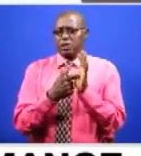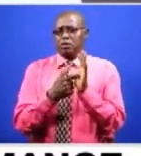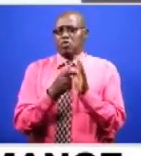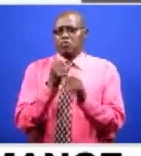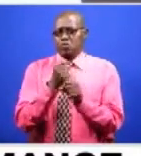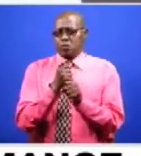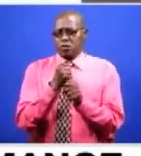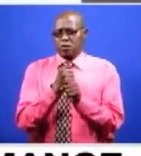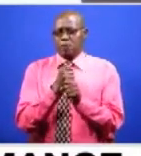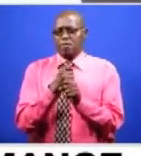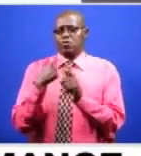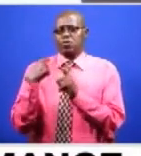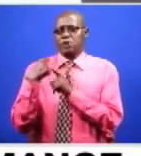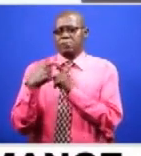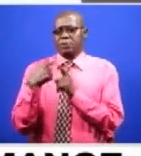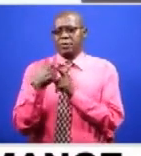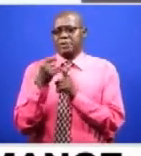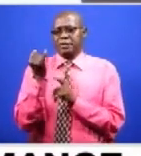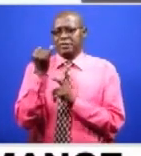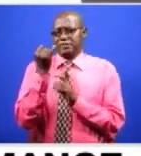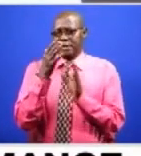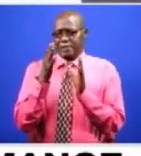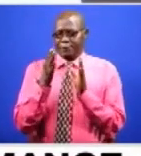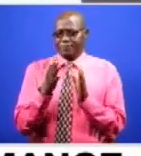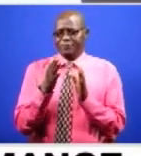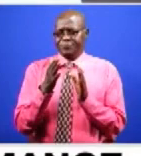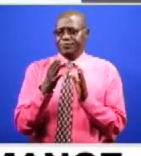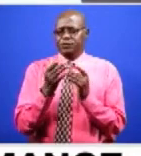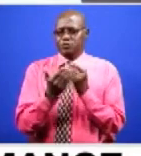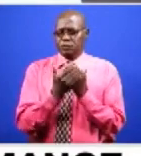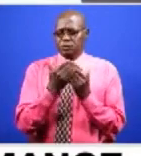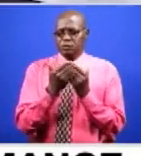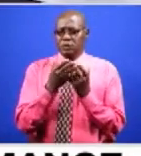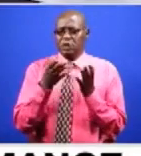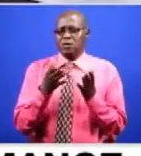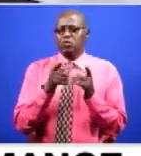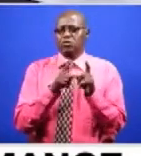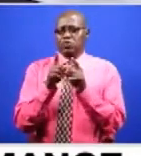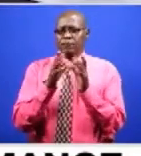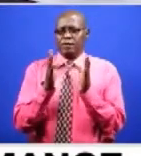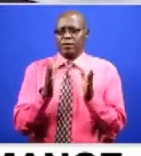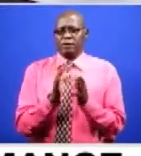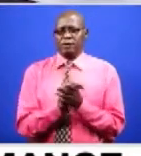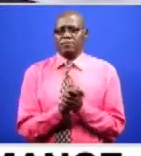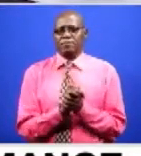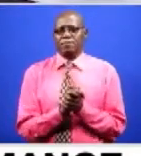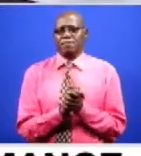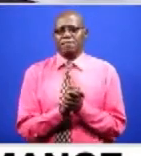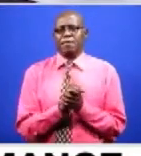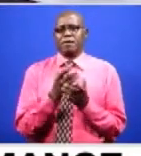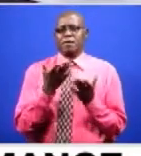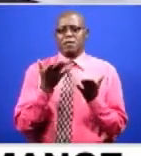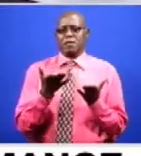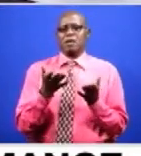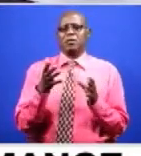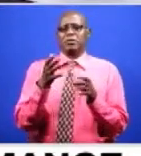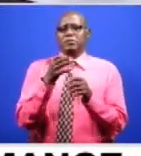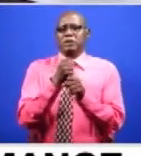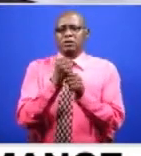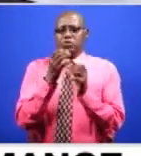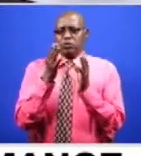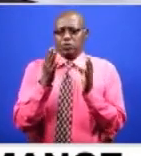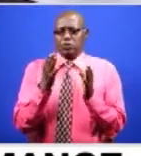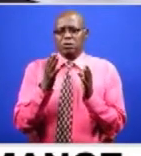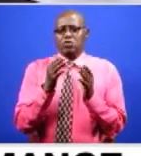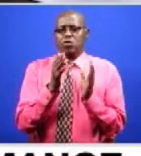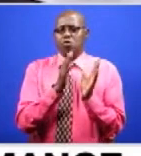to experienced designers to cater for the current traveler. We're here with our stakeholders, organized by